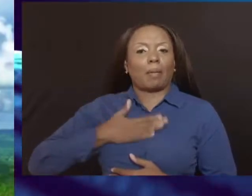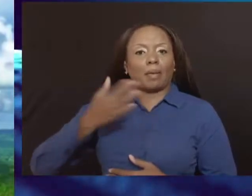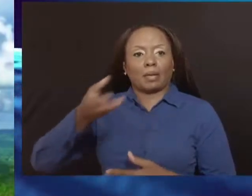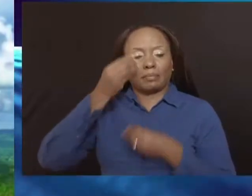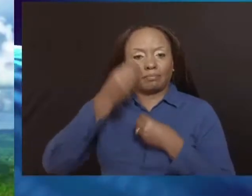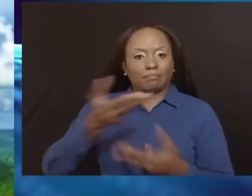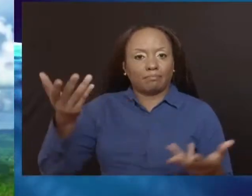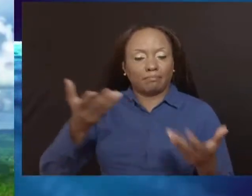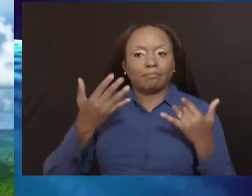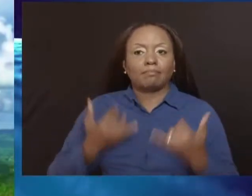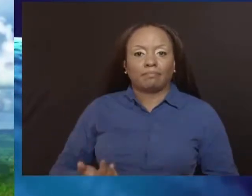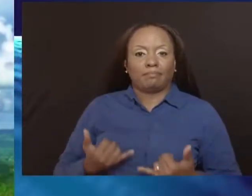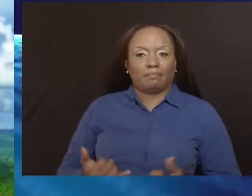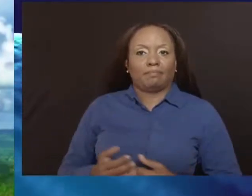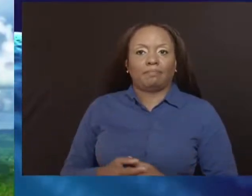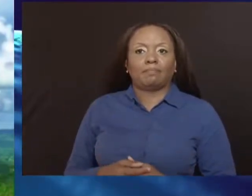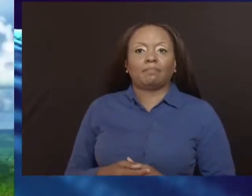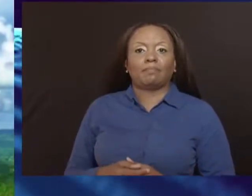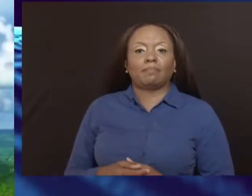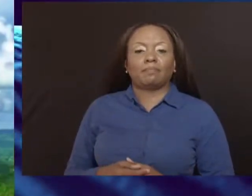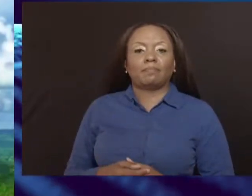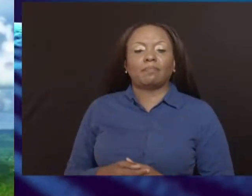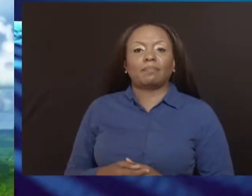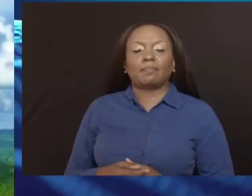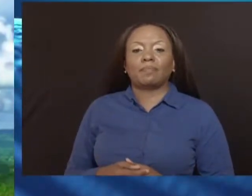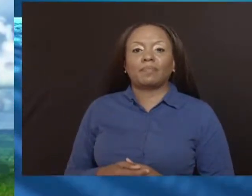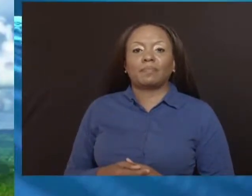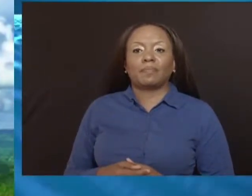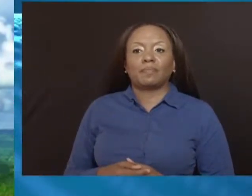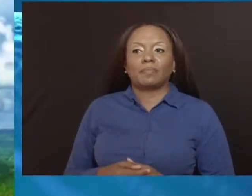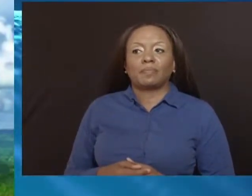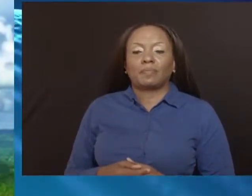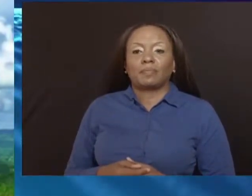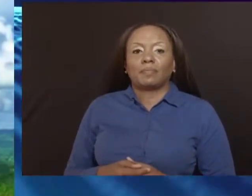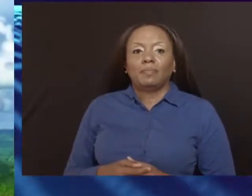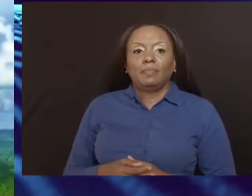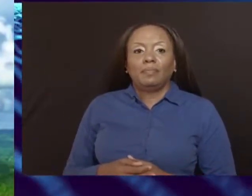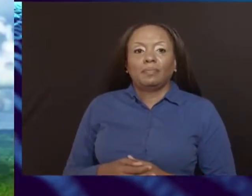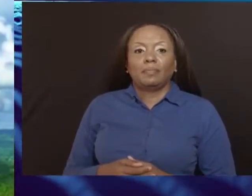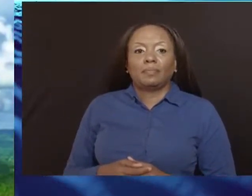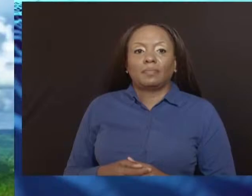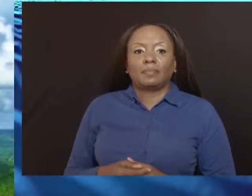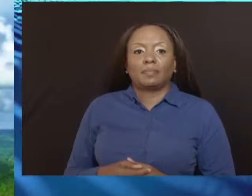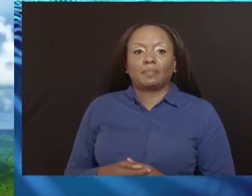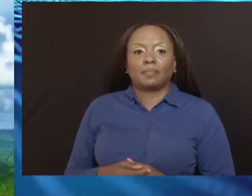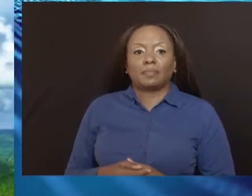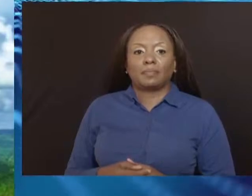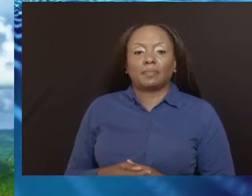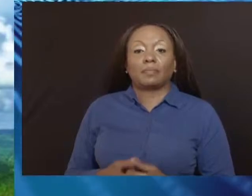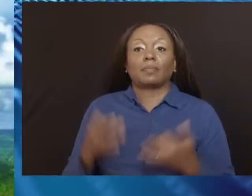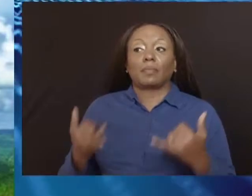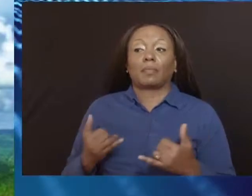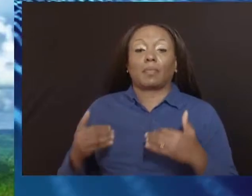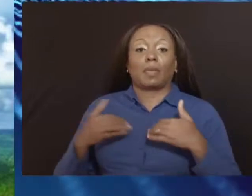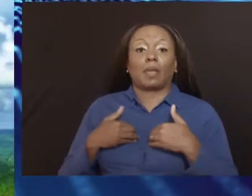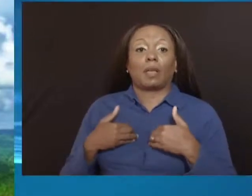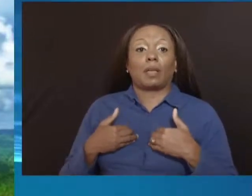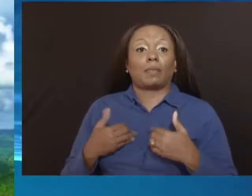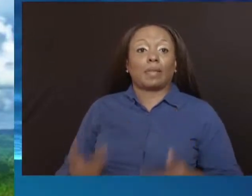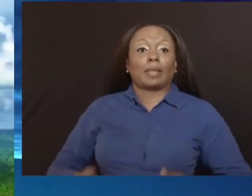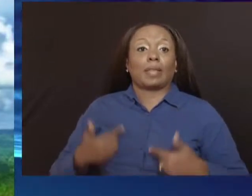the program. As of right now, because we are running a live dashboard, we